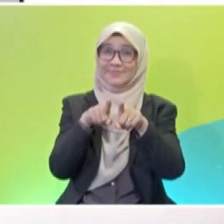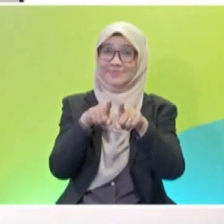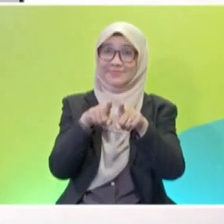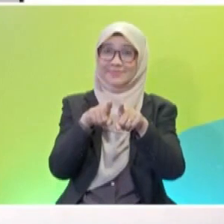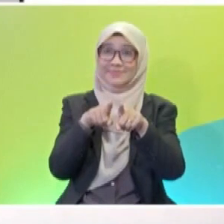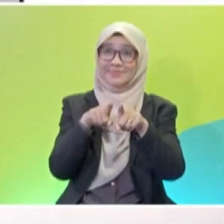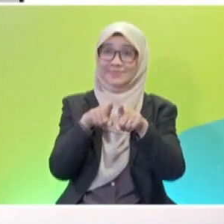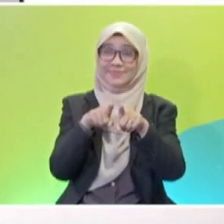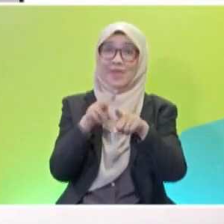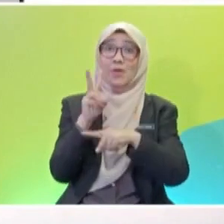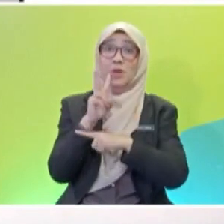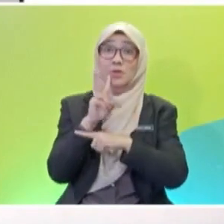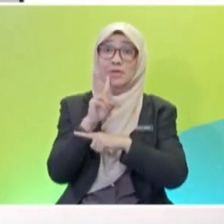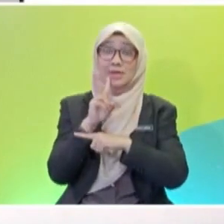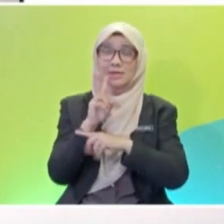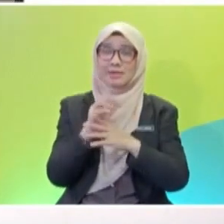five? Okay, Vinosha.